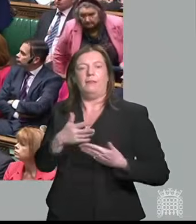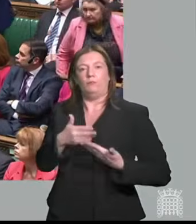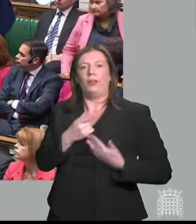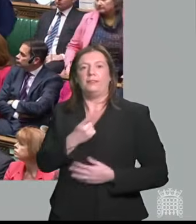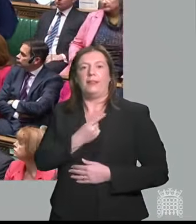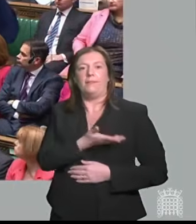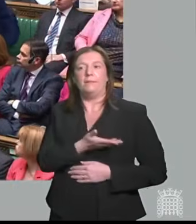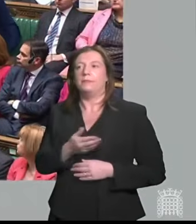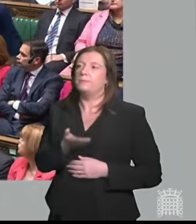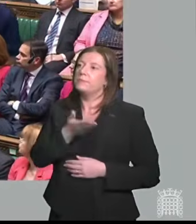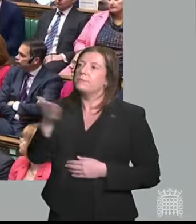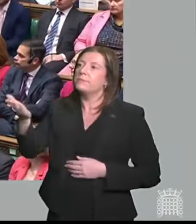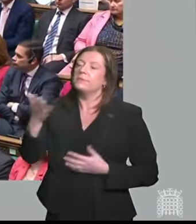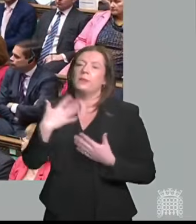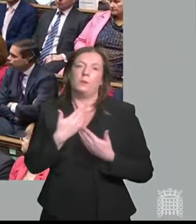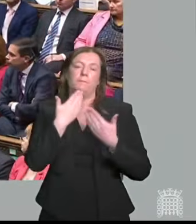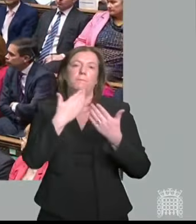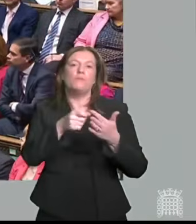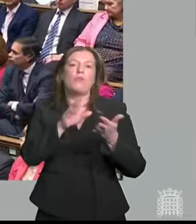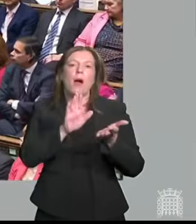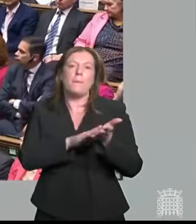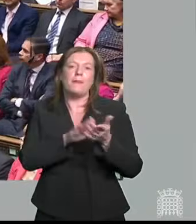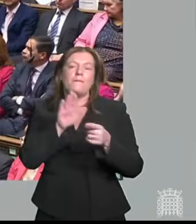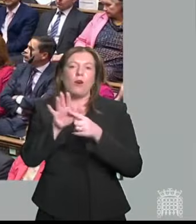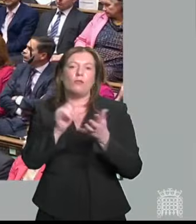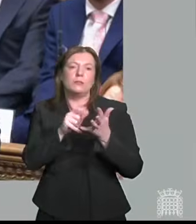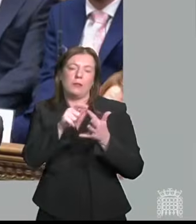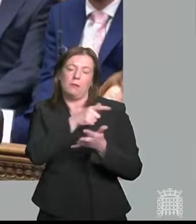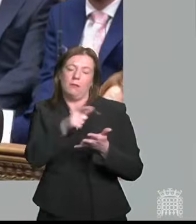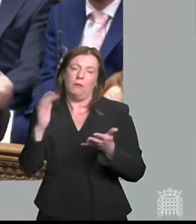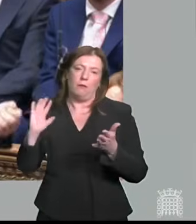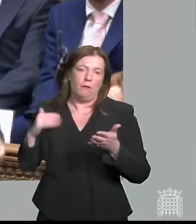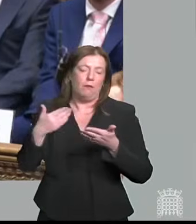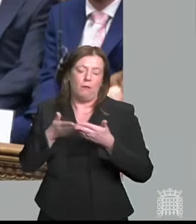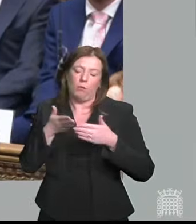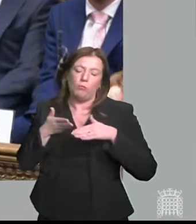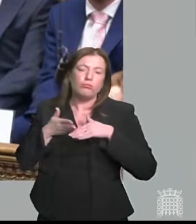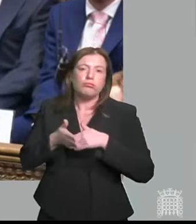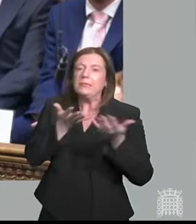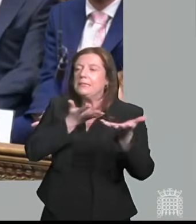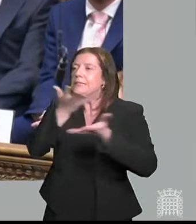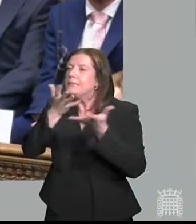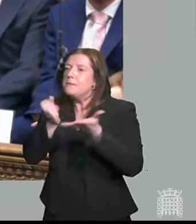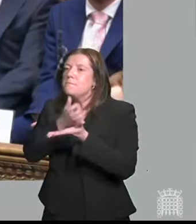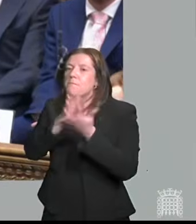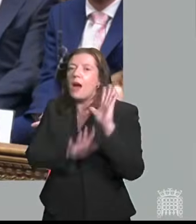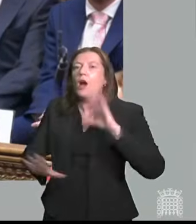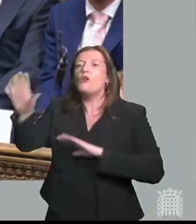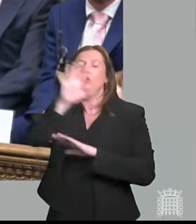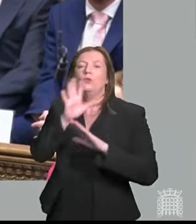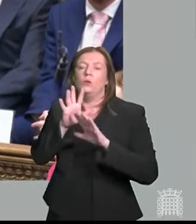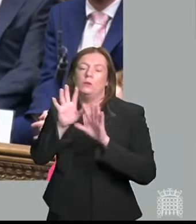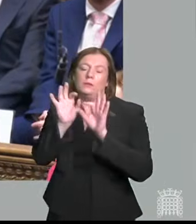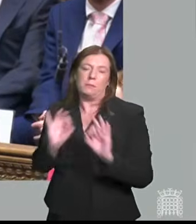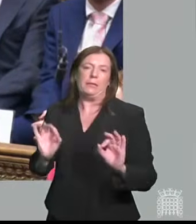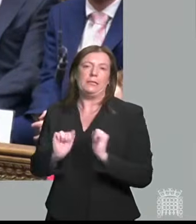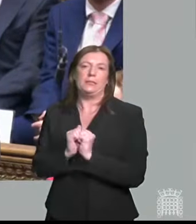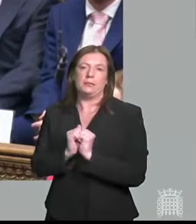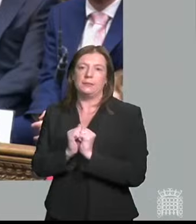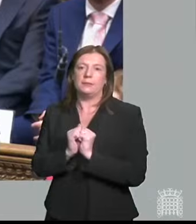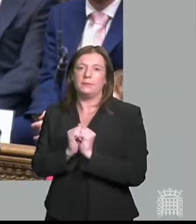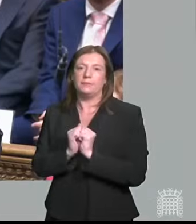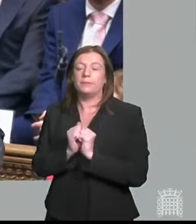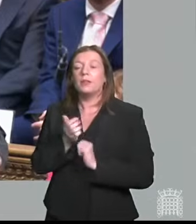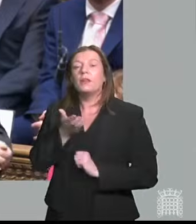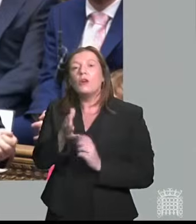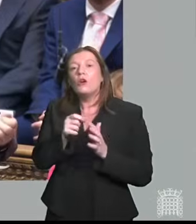Prime Minister, and can I commend the Prime Minister and the Foreign Secretary for the work they're doing to find a peaceful settlement in the Middle East. Mr. Speaker, can I welcome